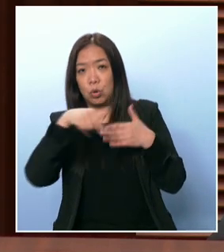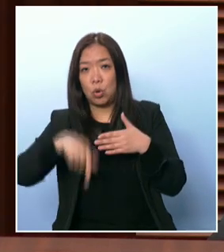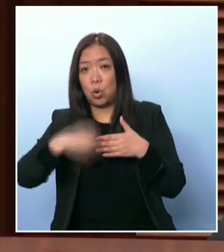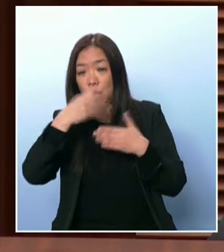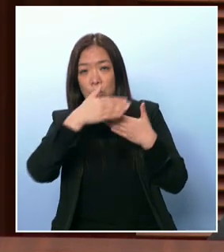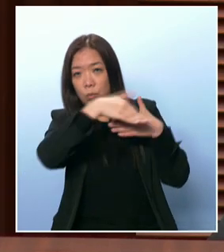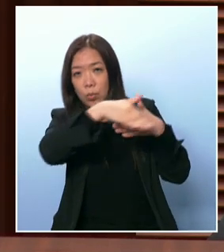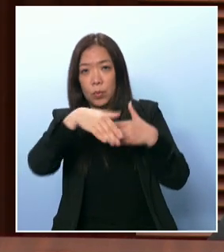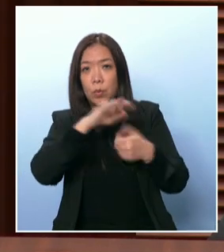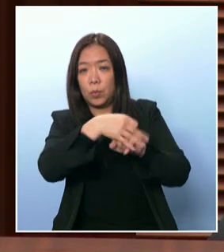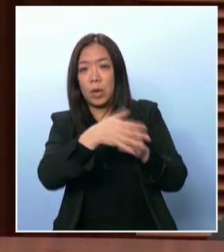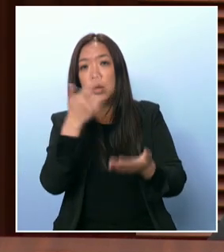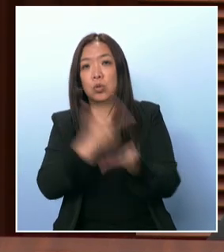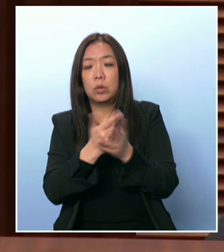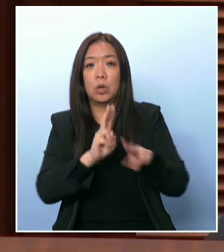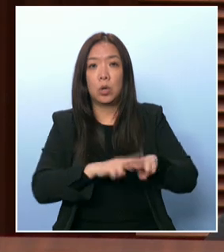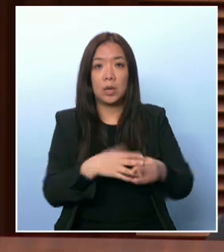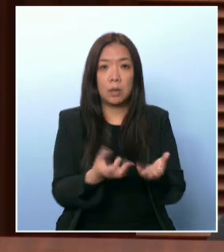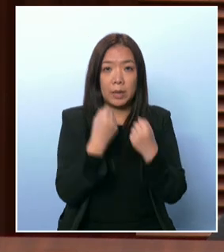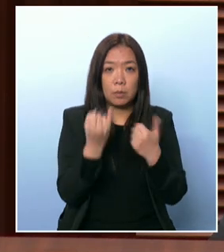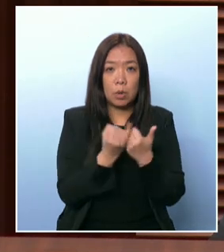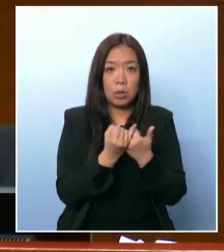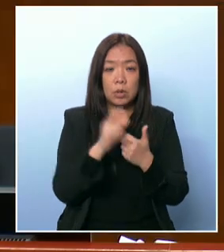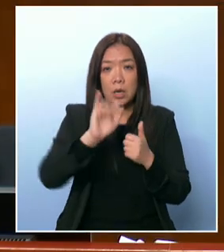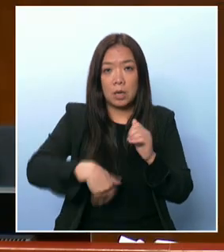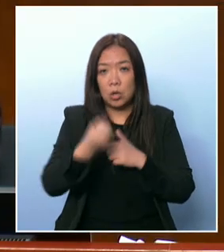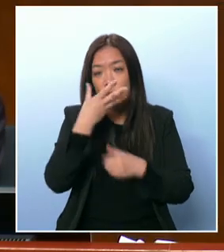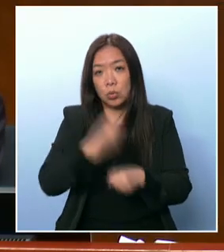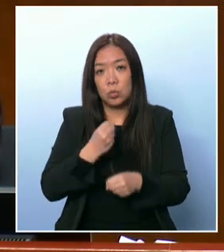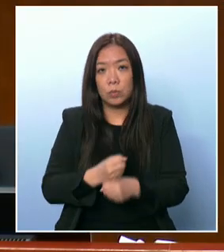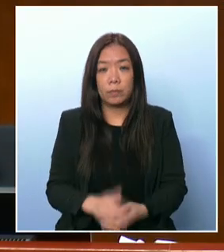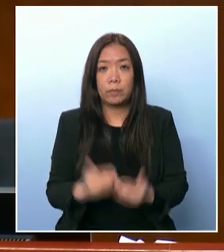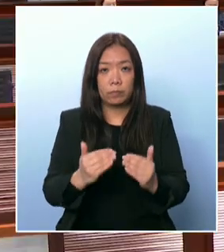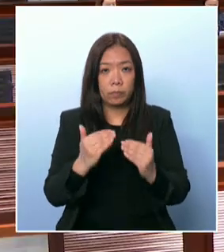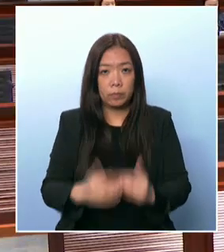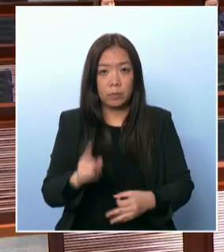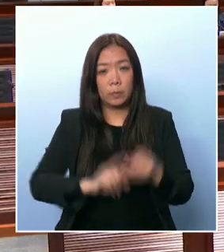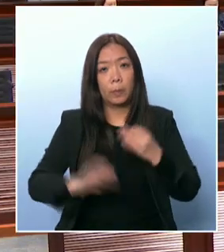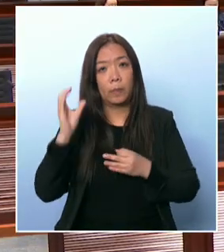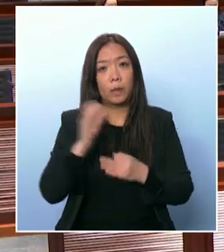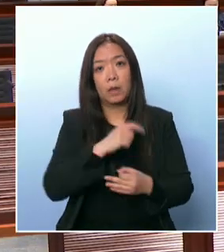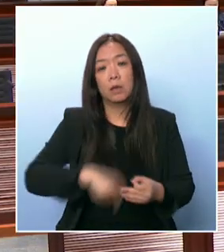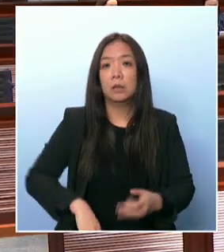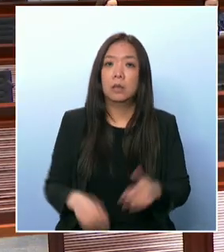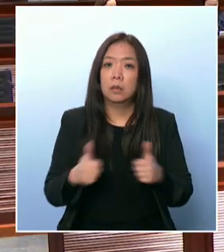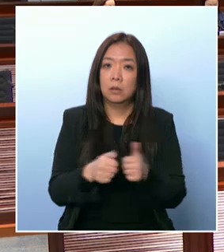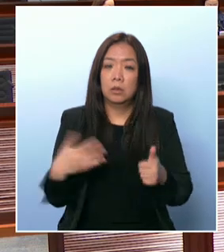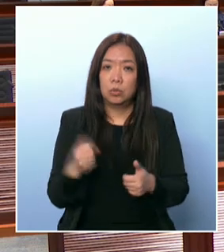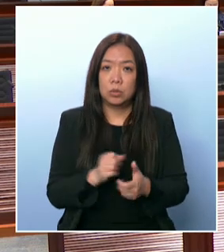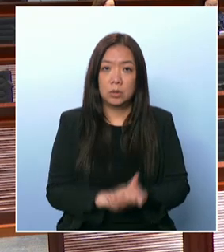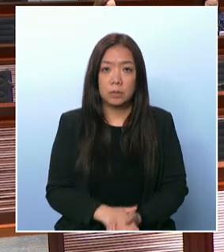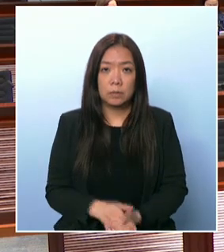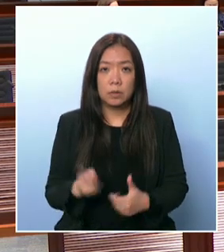who came from outside Hong Kong, mainly from the mainland, who can practice in Hong Kong after passing an